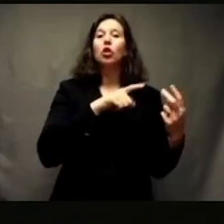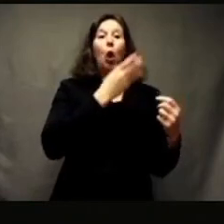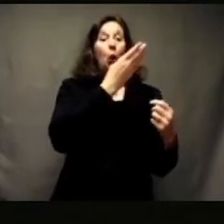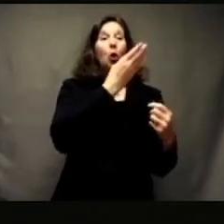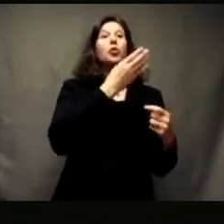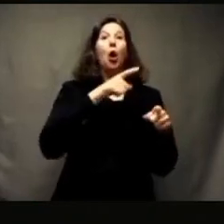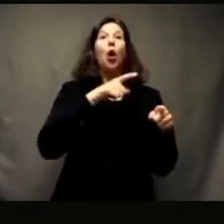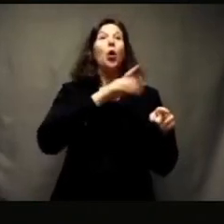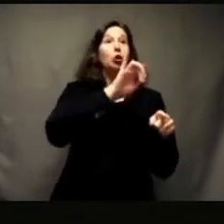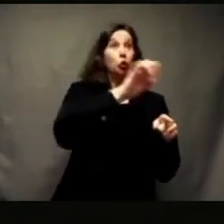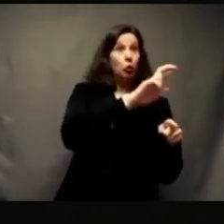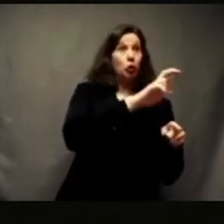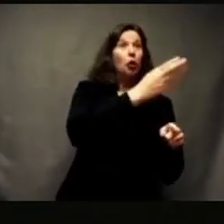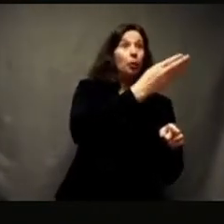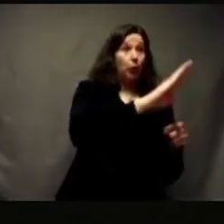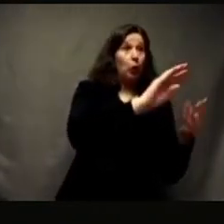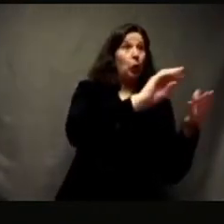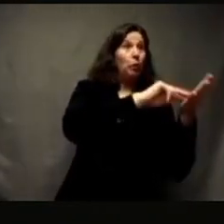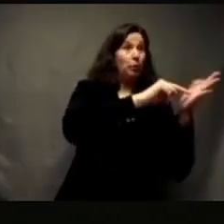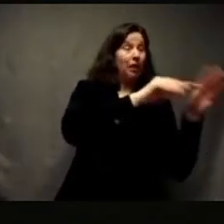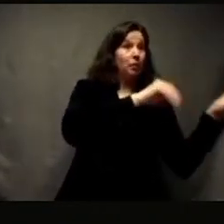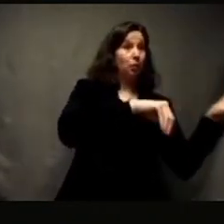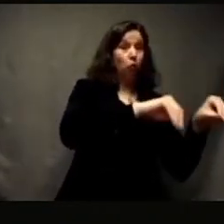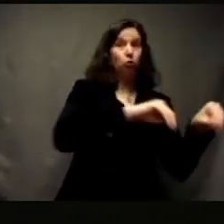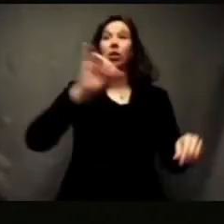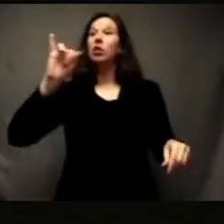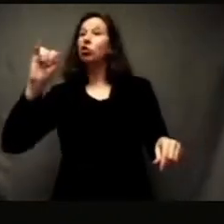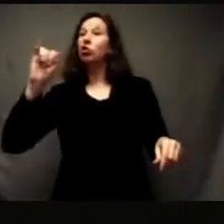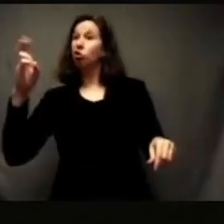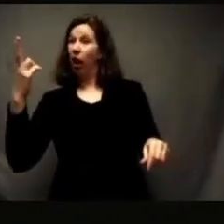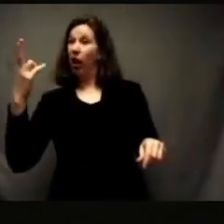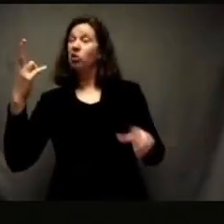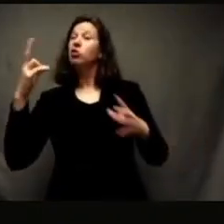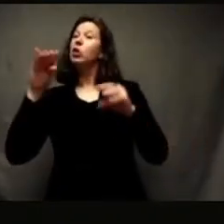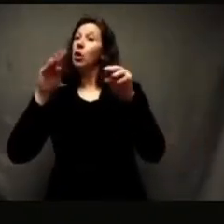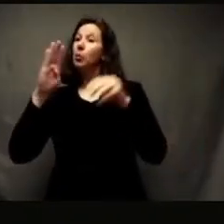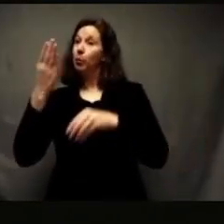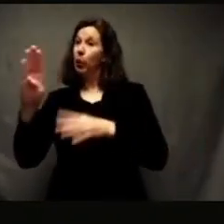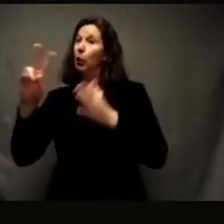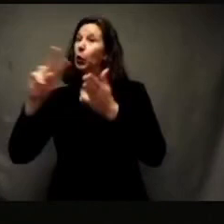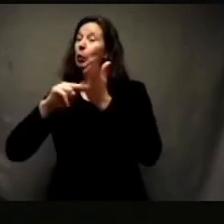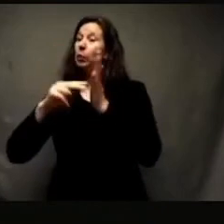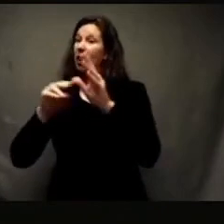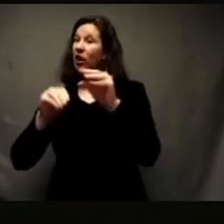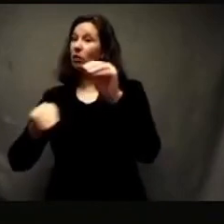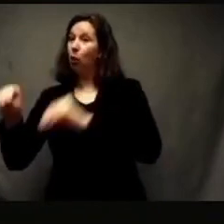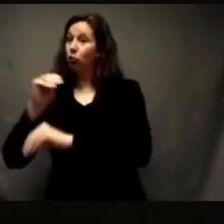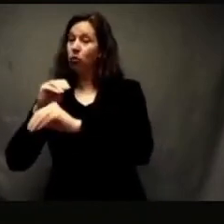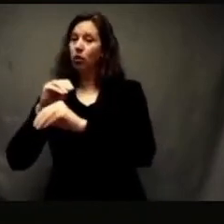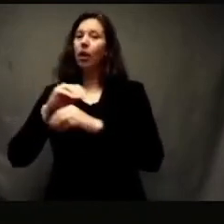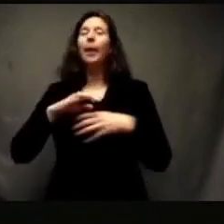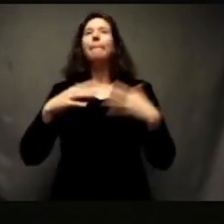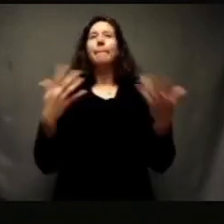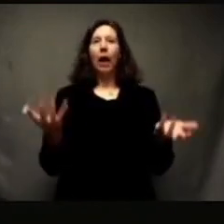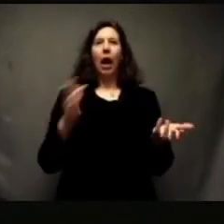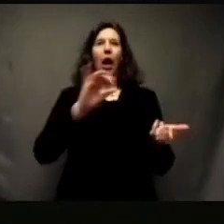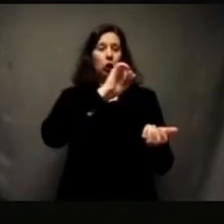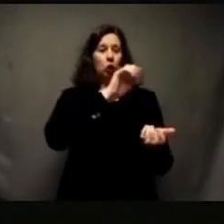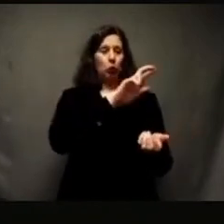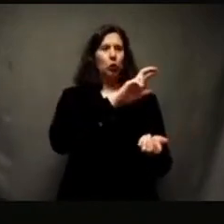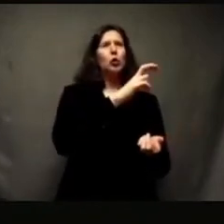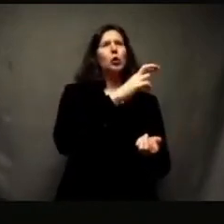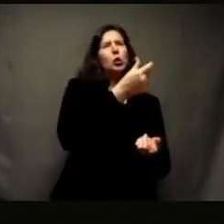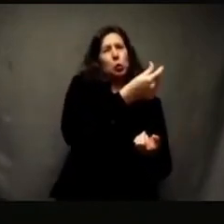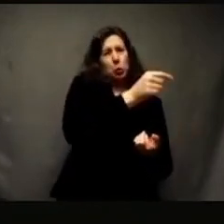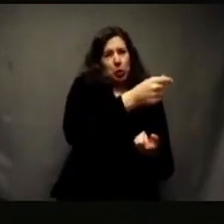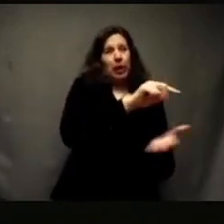motion, and in Scratch, blue means motion. But in ScratchJr, kind of a green